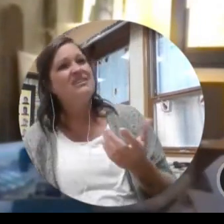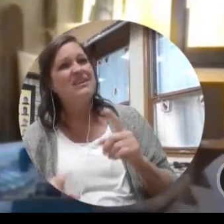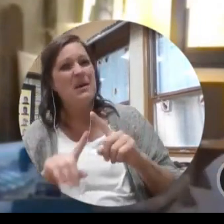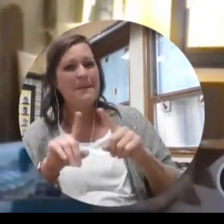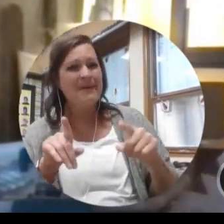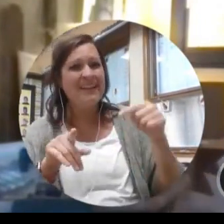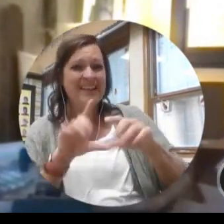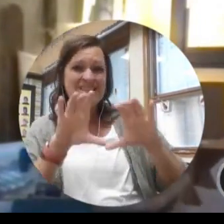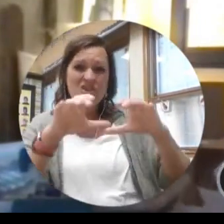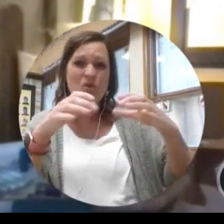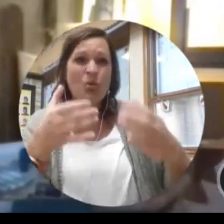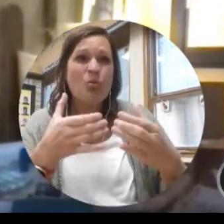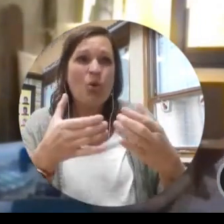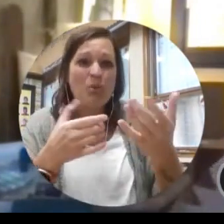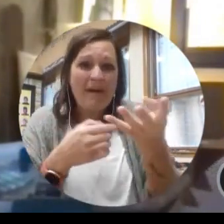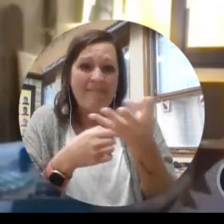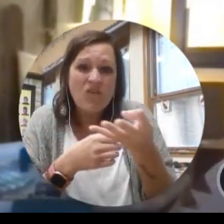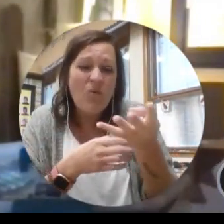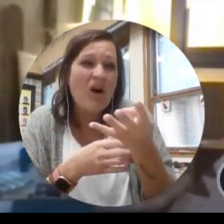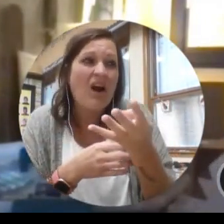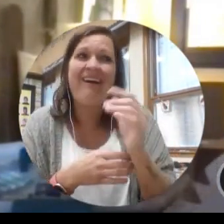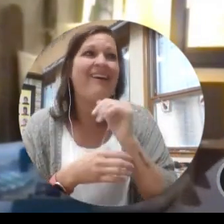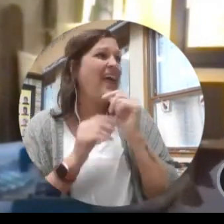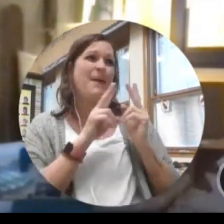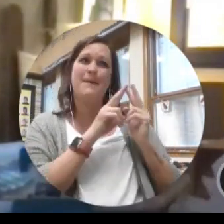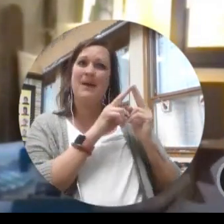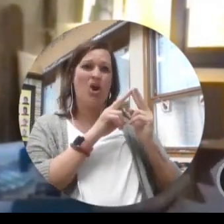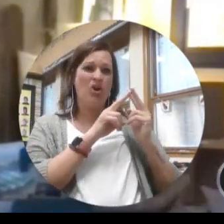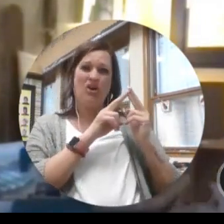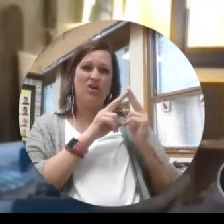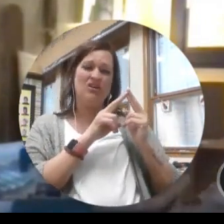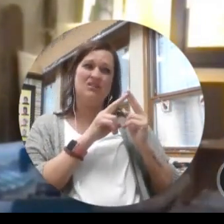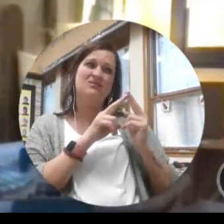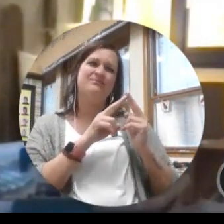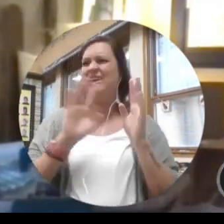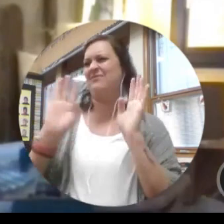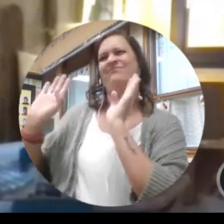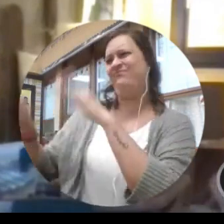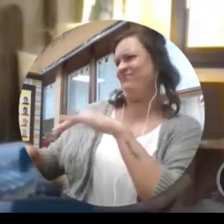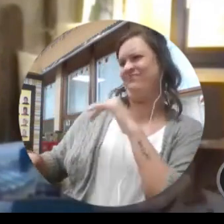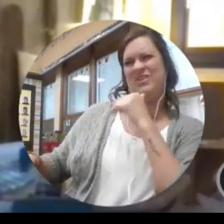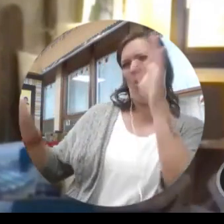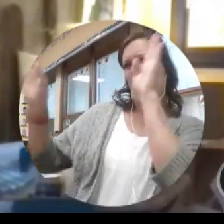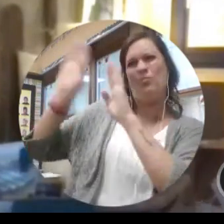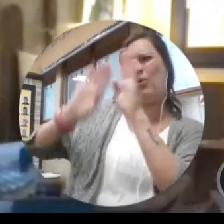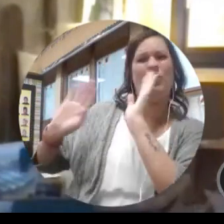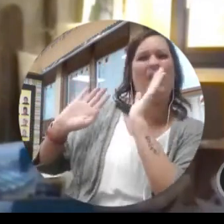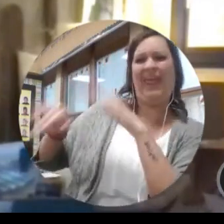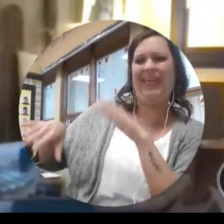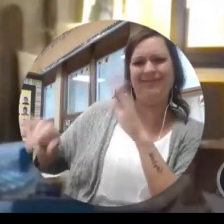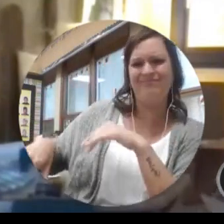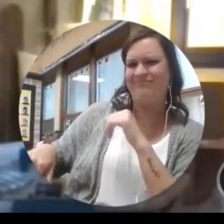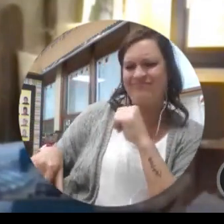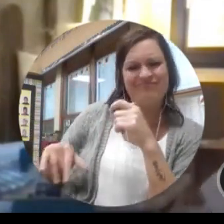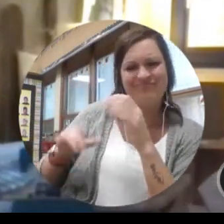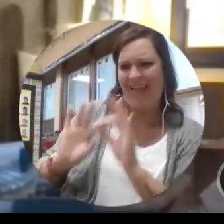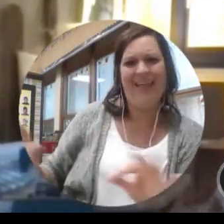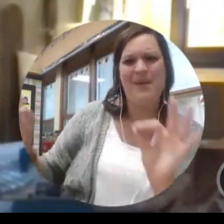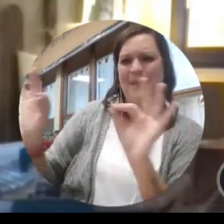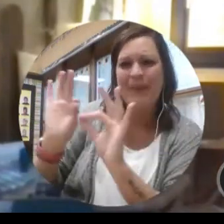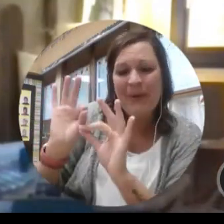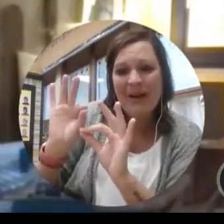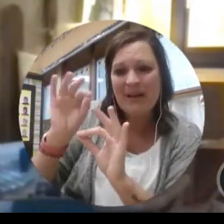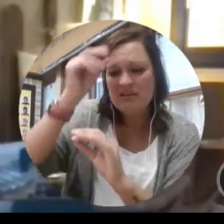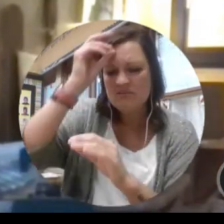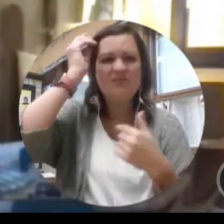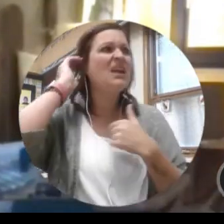little project, not a big deal. It won't even count much toward our grades." "Not a big deal, but I wanted them to come to my house. I wanted